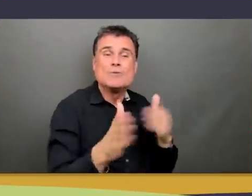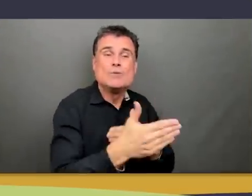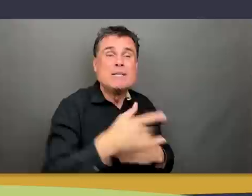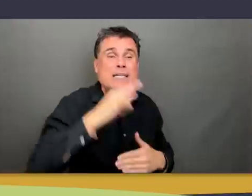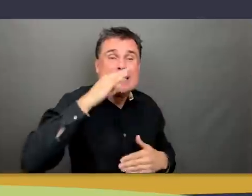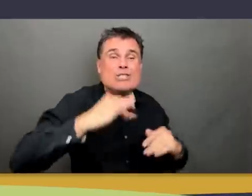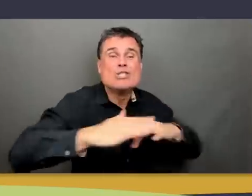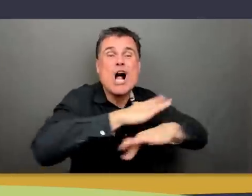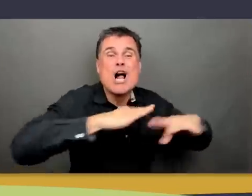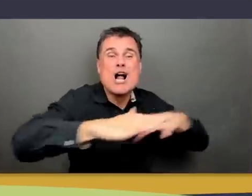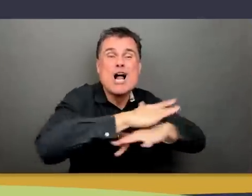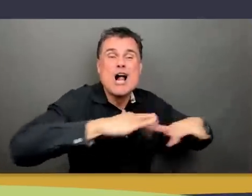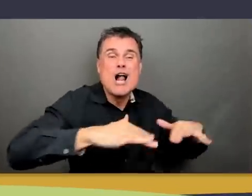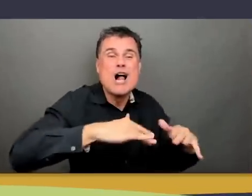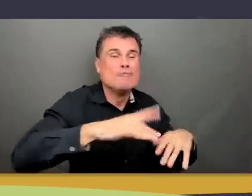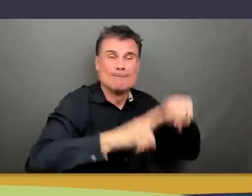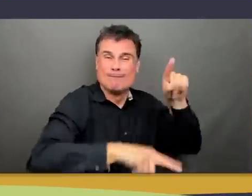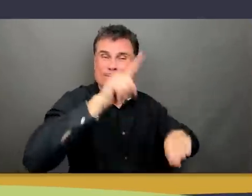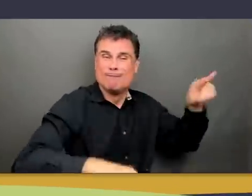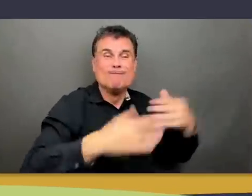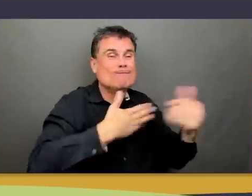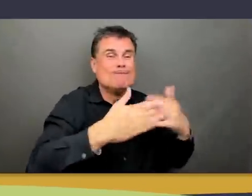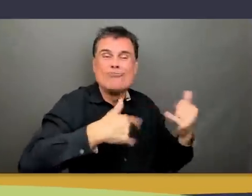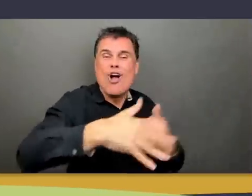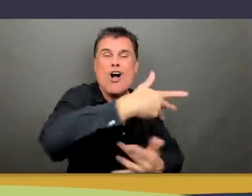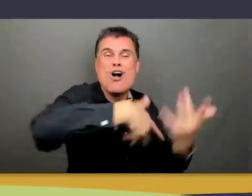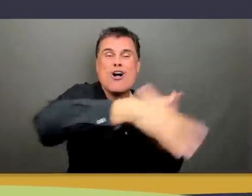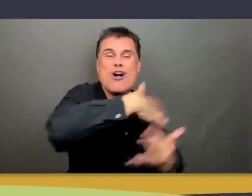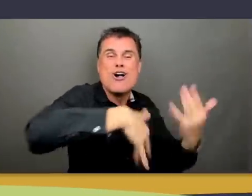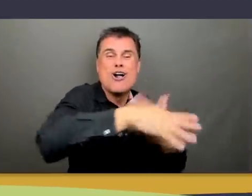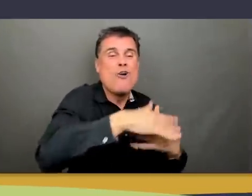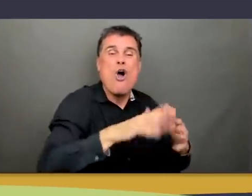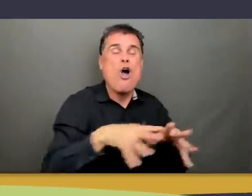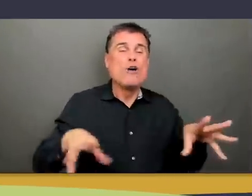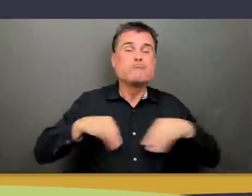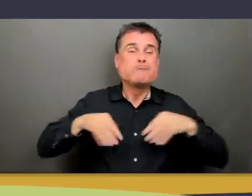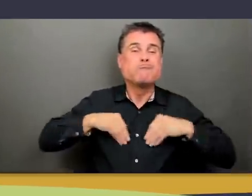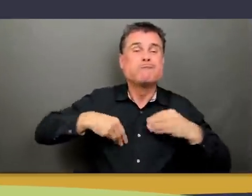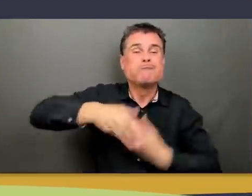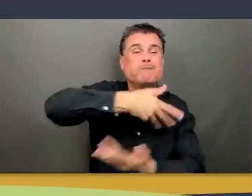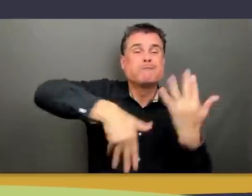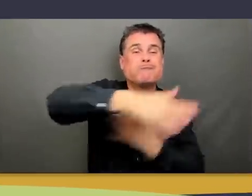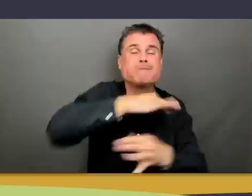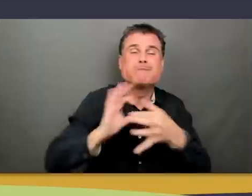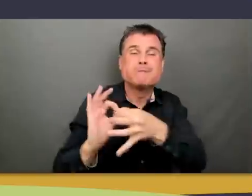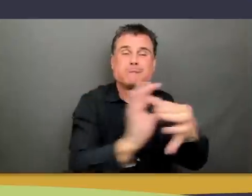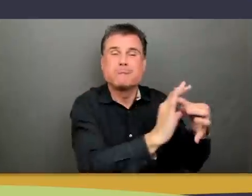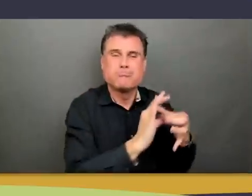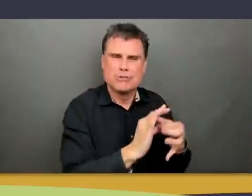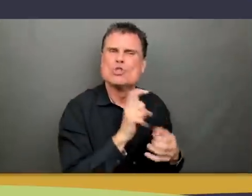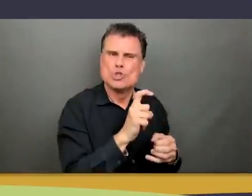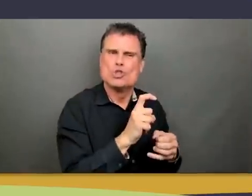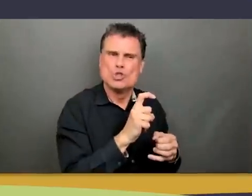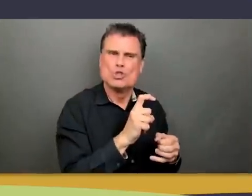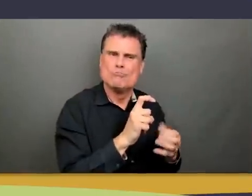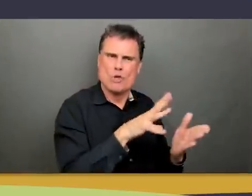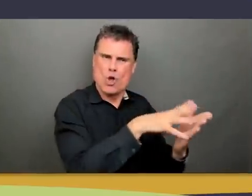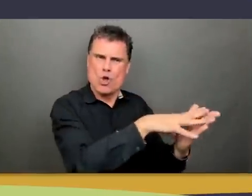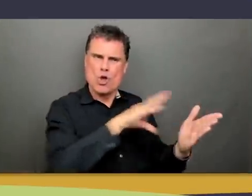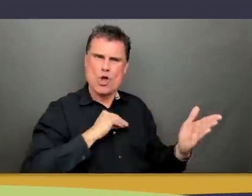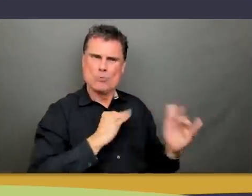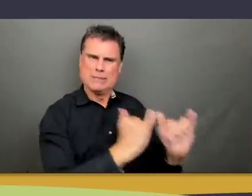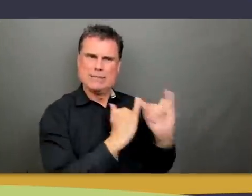anybody else. And that's what we have to take from what they're doing, even as a younger generation, now as we are adults and elders.